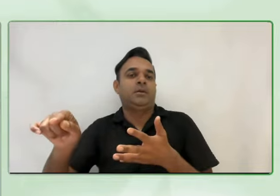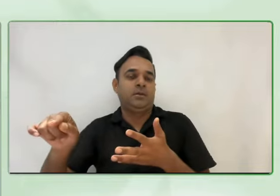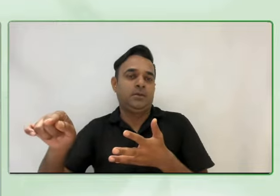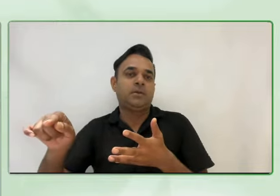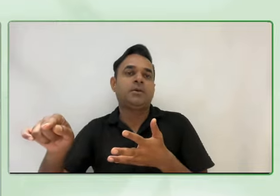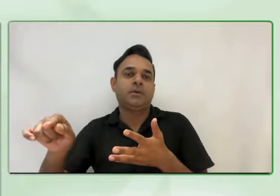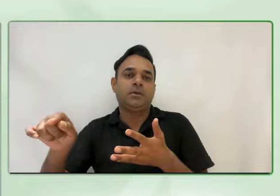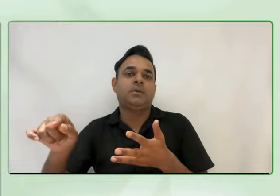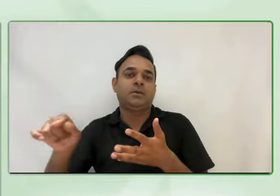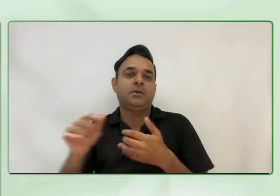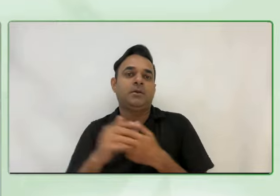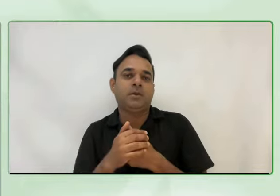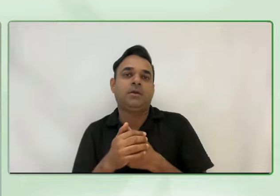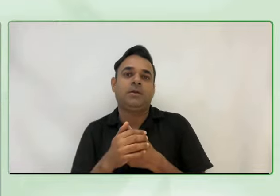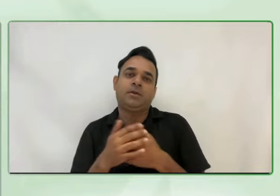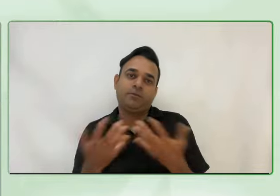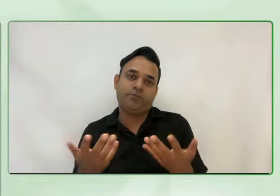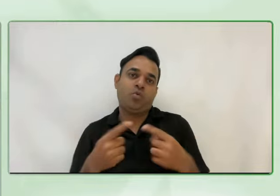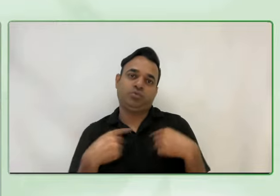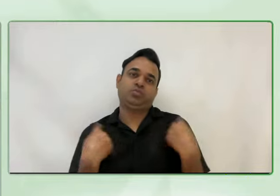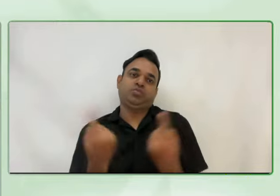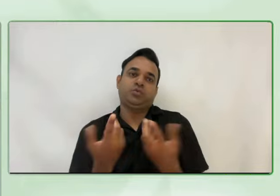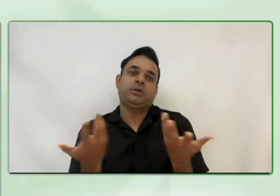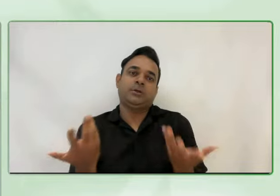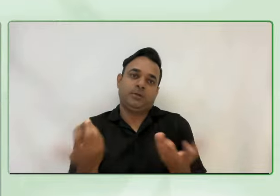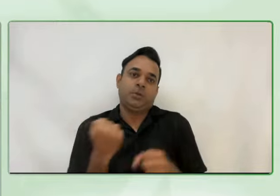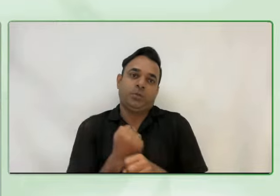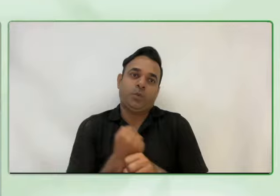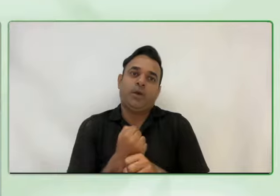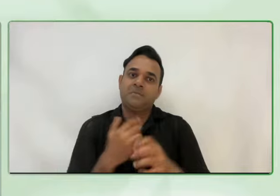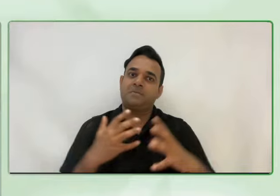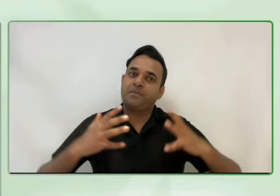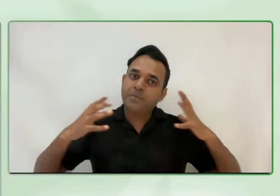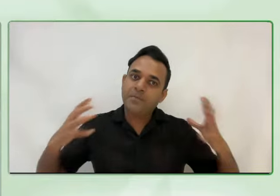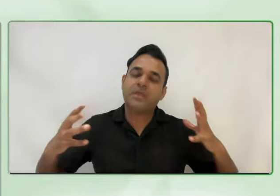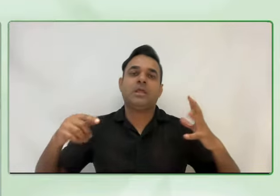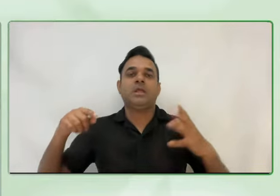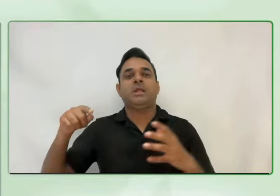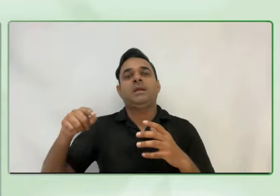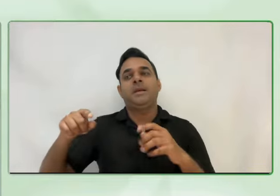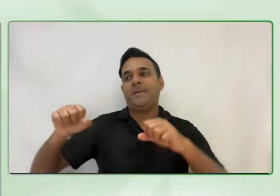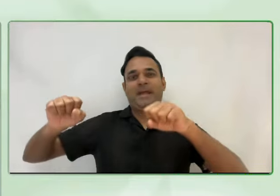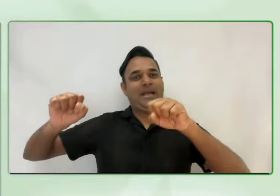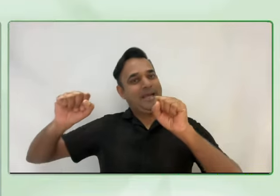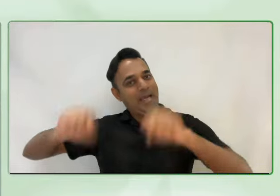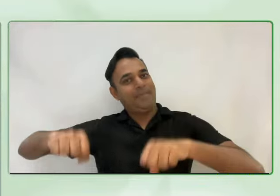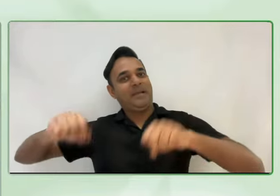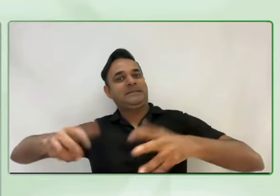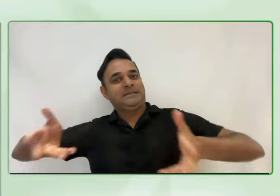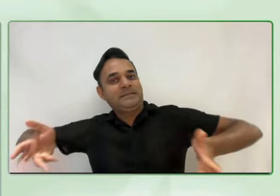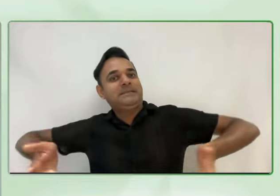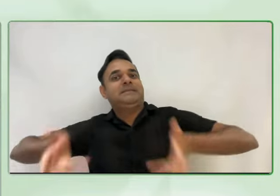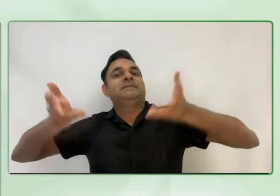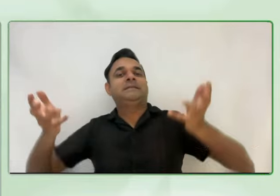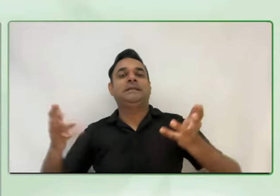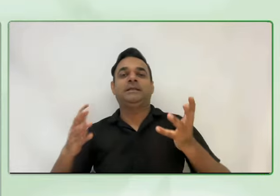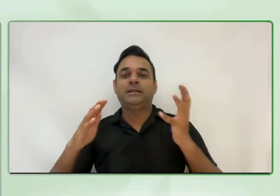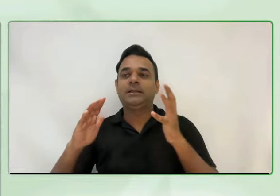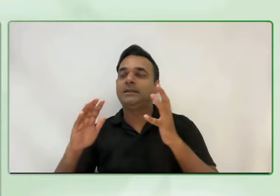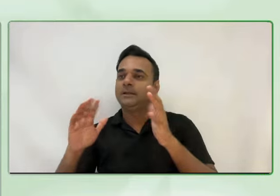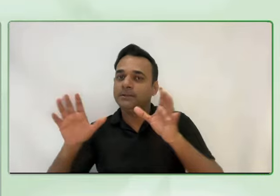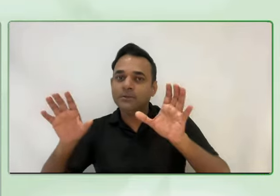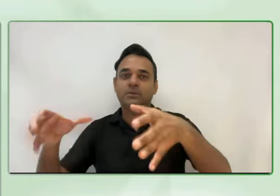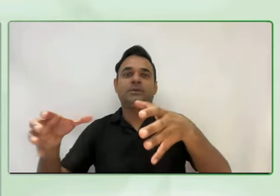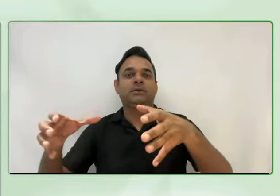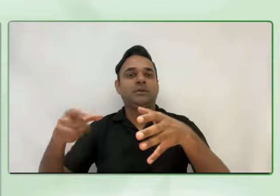have a big meeting, for example, with the accommodations team. We've created a team to look at what does